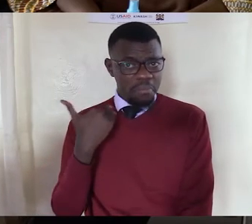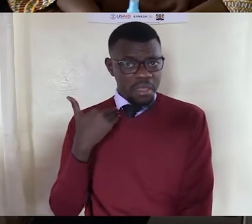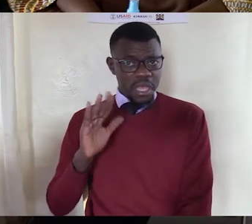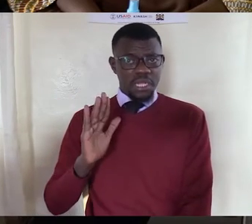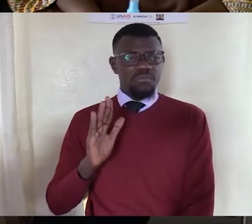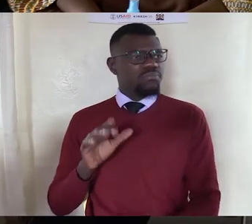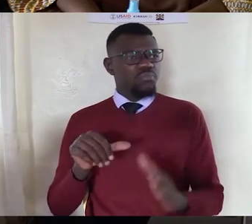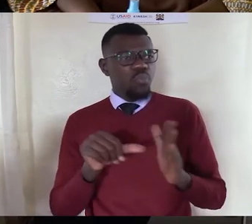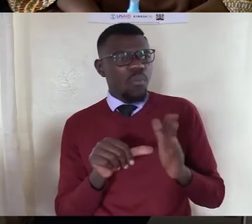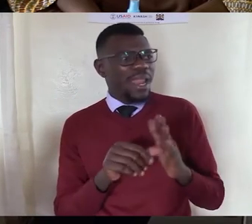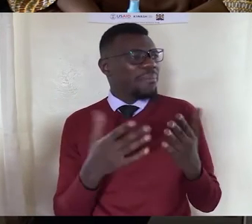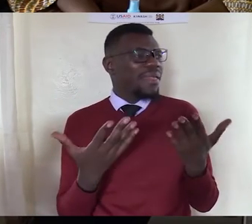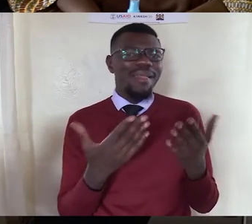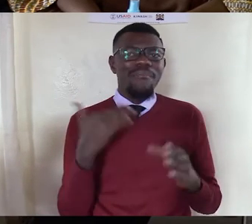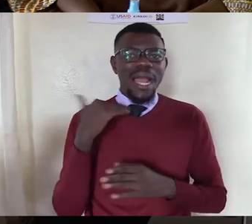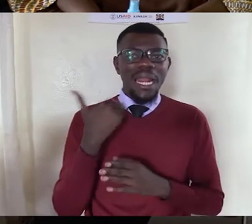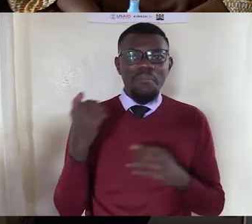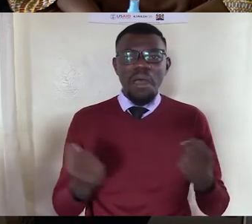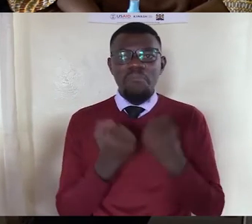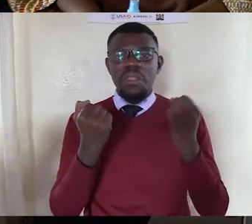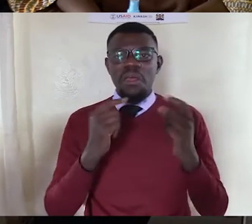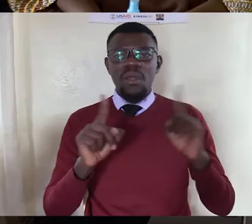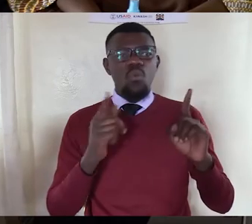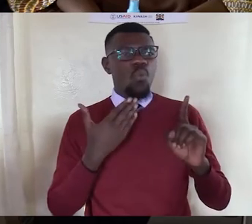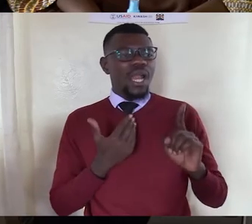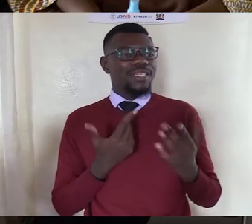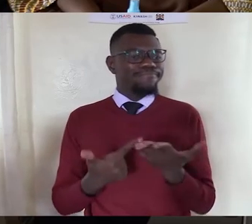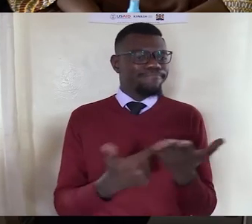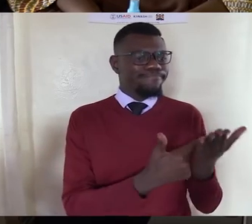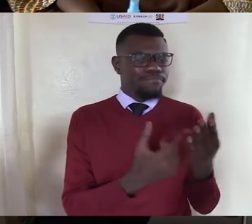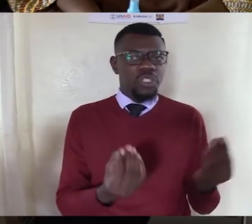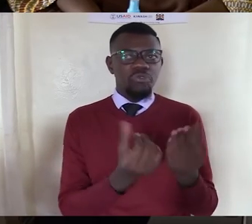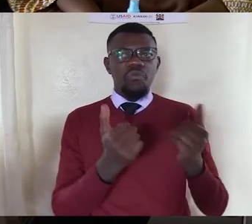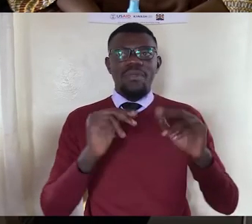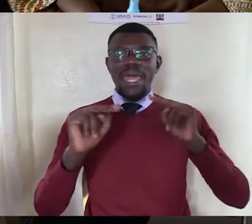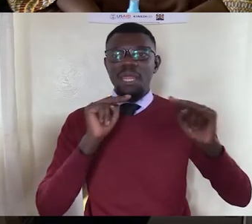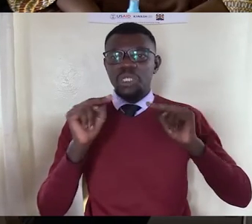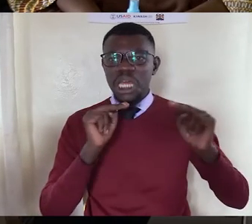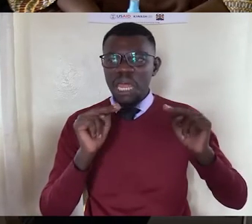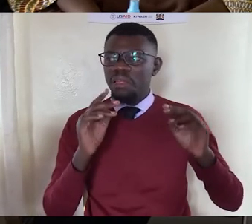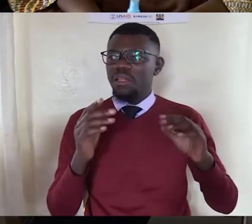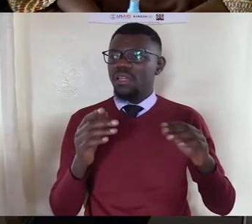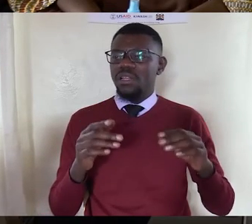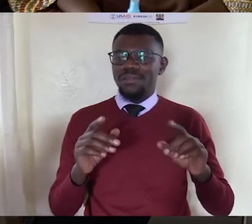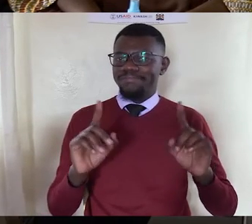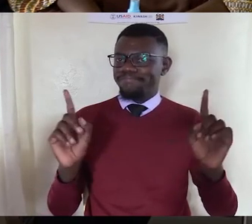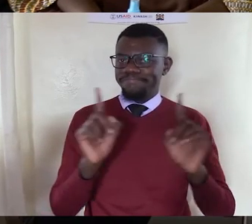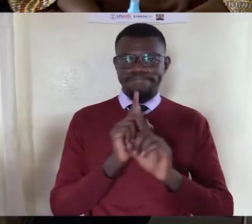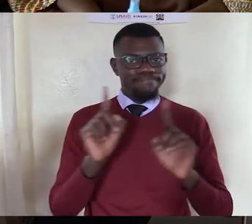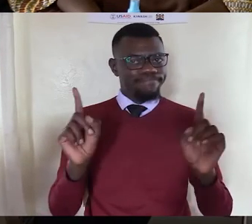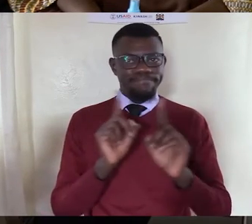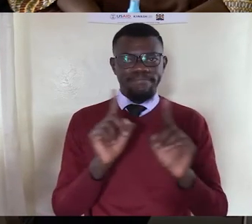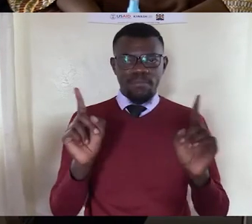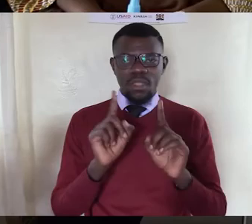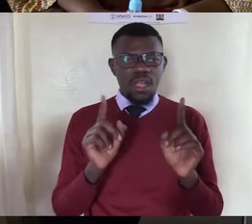being watered down in the name of mediations and negotiated settlements that